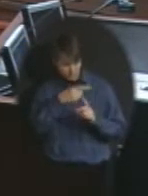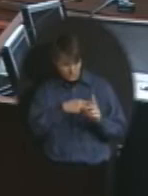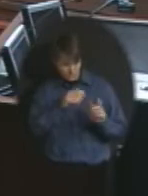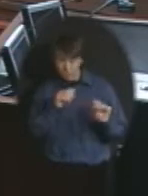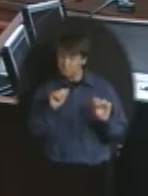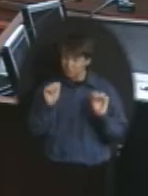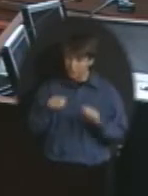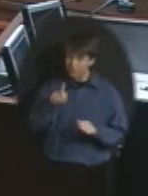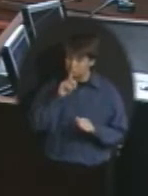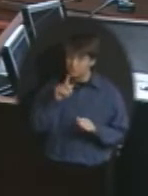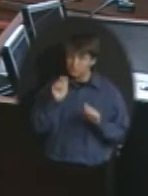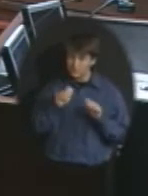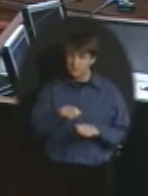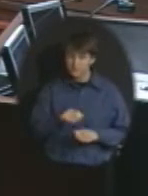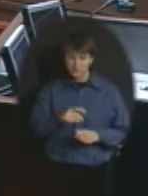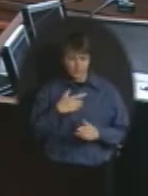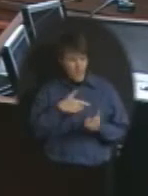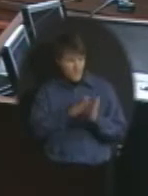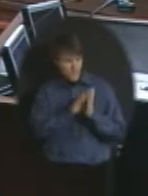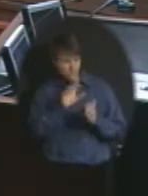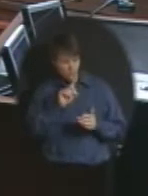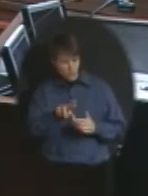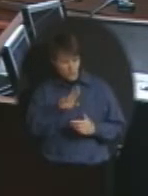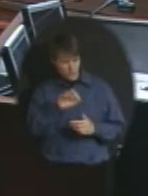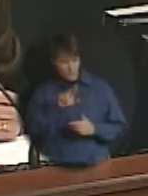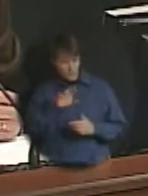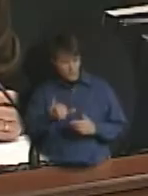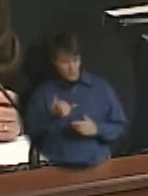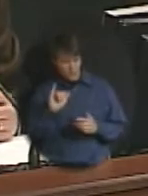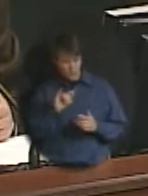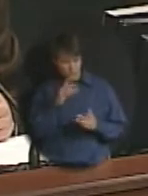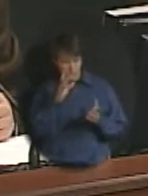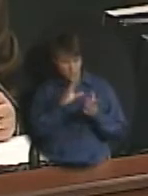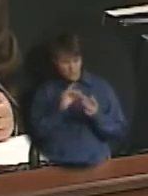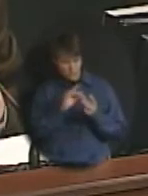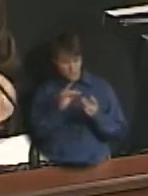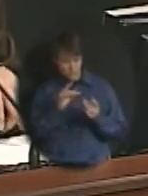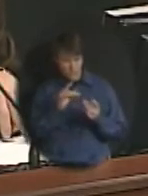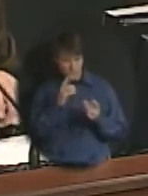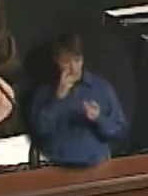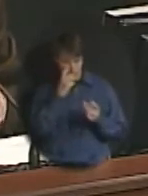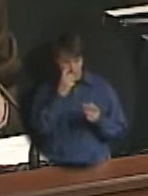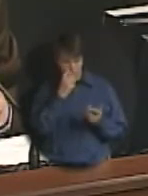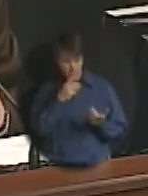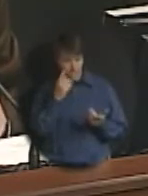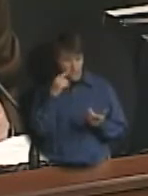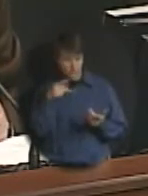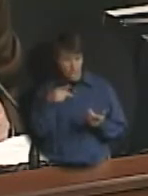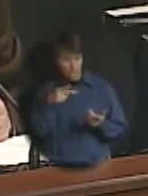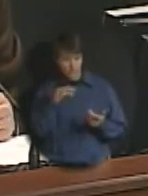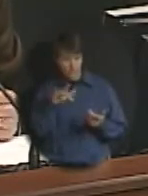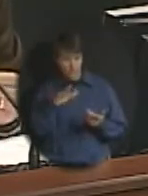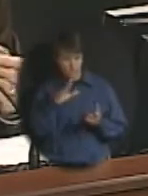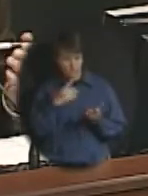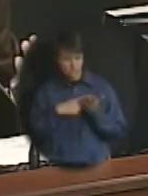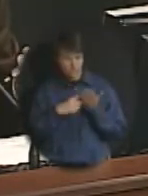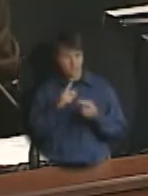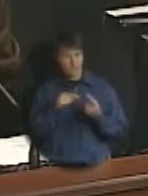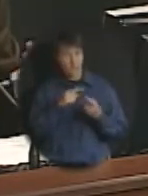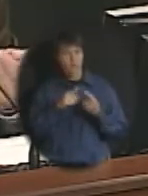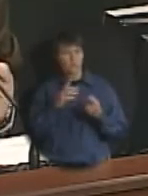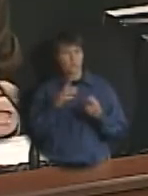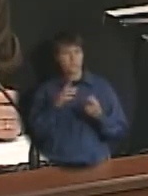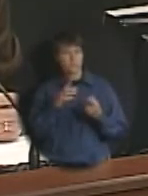can. Then I'd ask Dr. Berry also to share a little bit tonight in public our topics for discussion about,